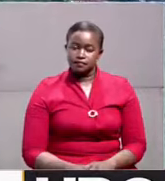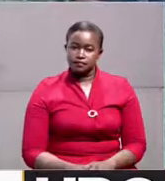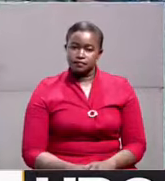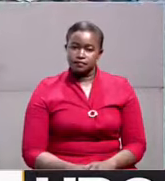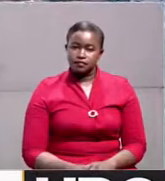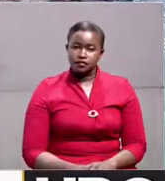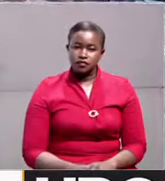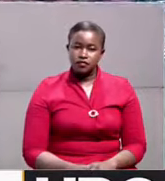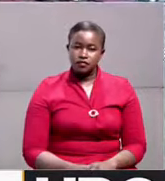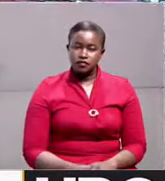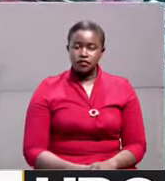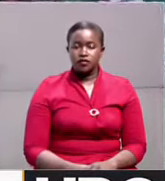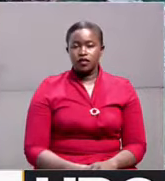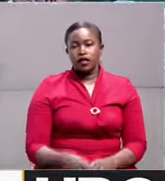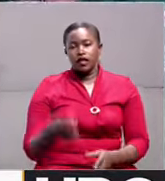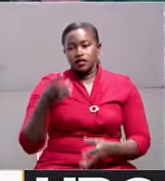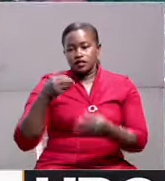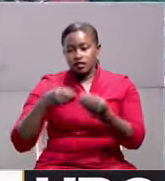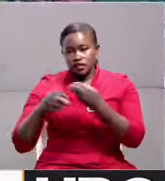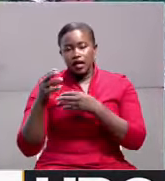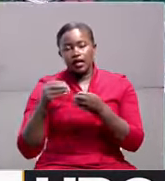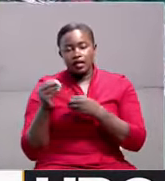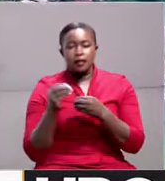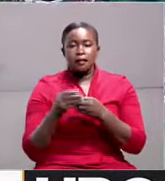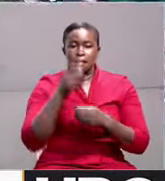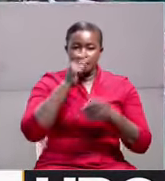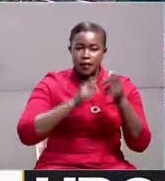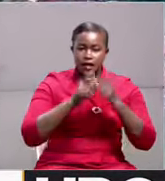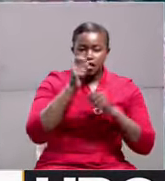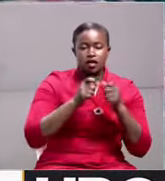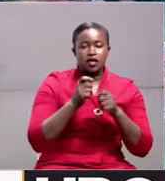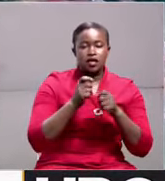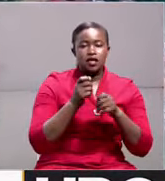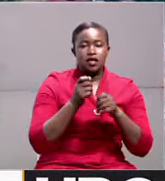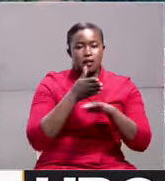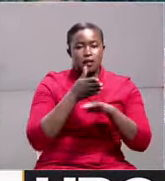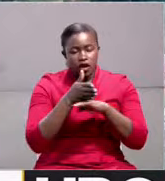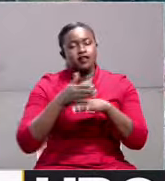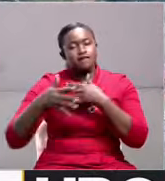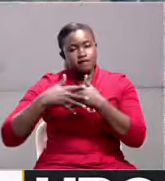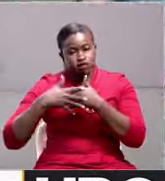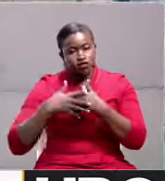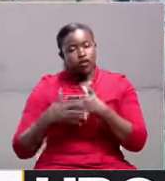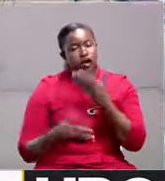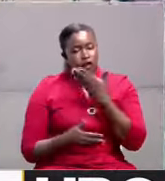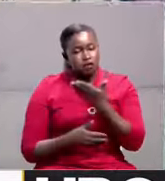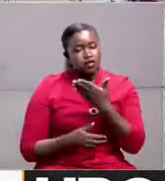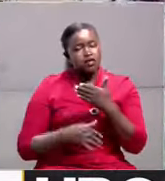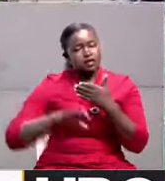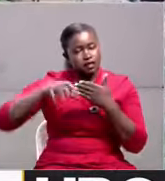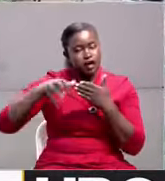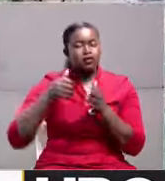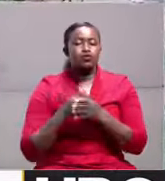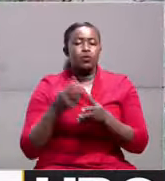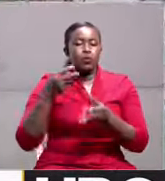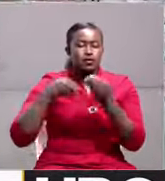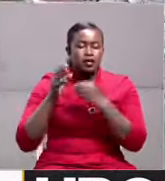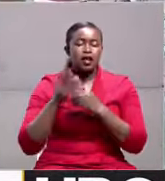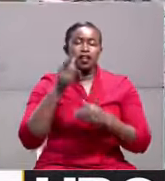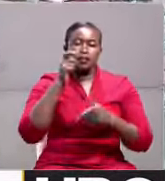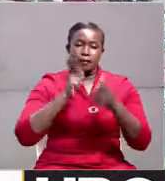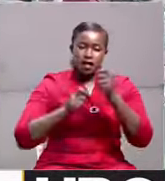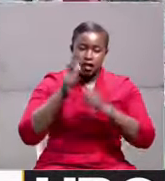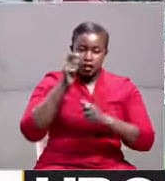We are selling our milk to the bread bakery here. There's a bread factory in town. We are selling our milk to